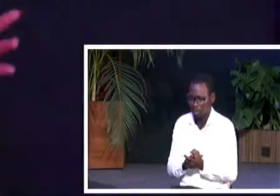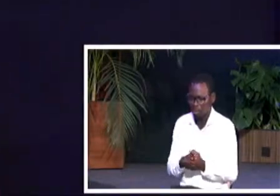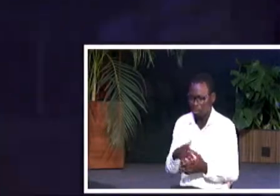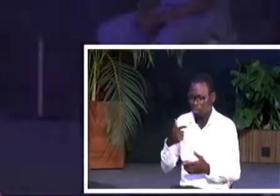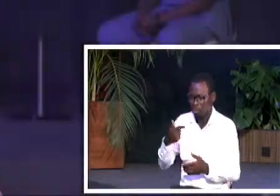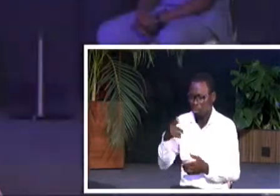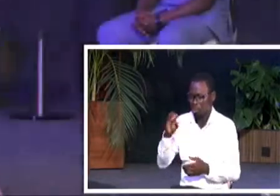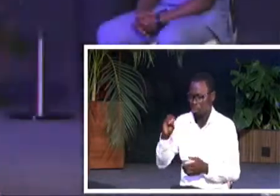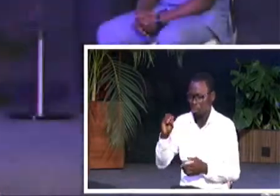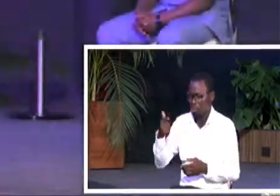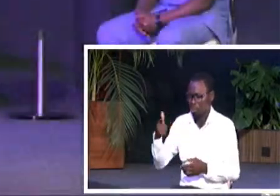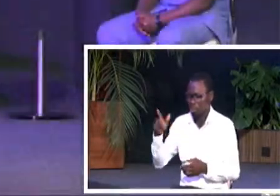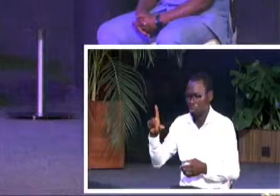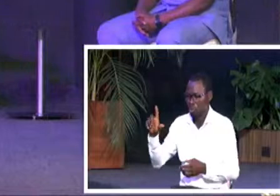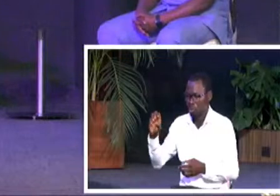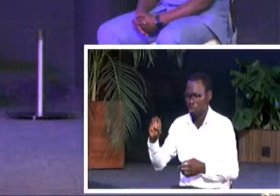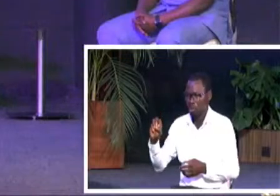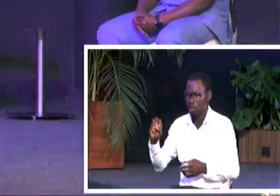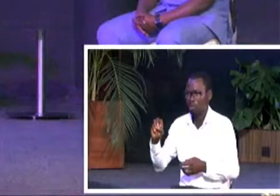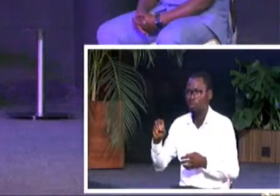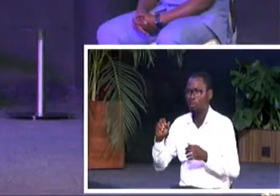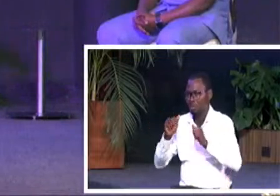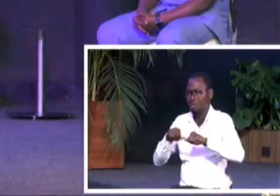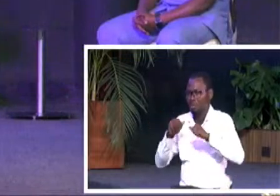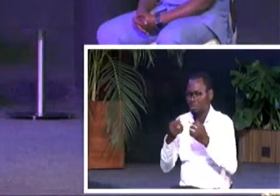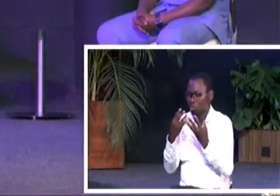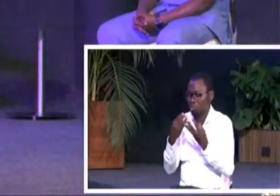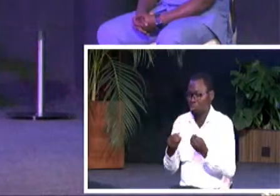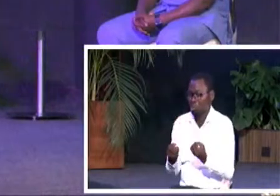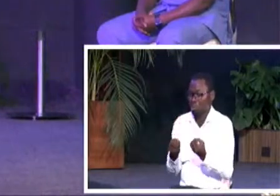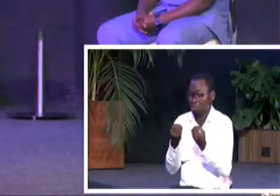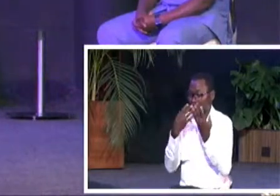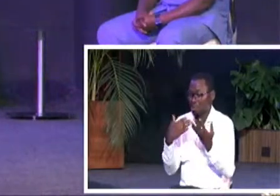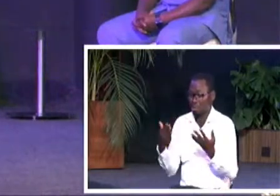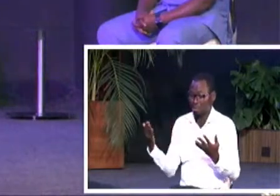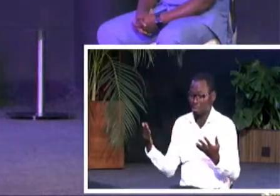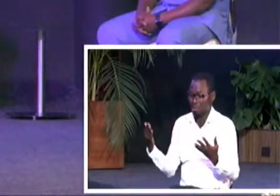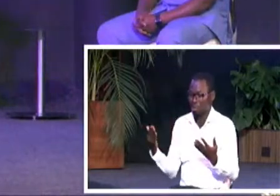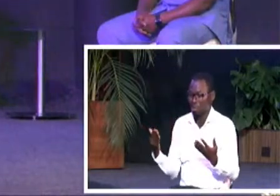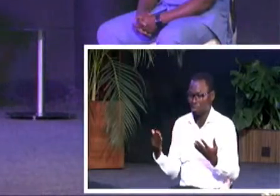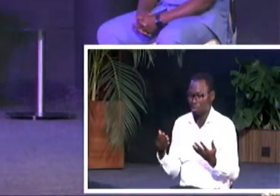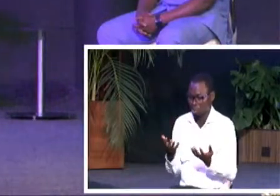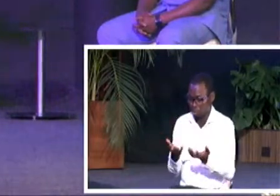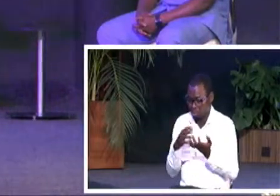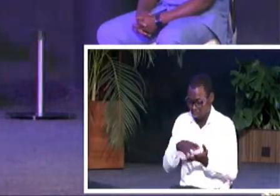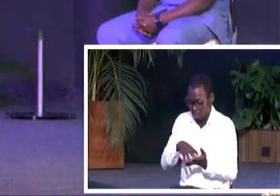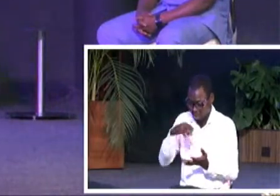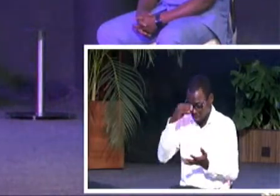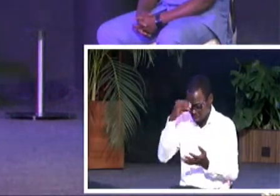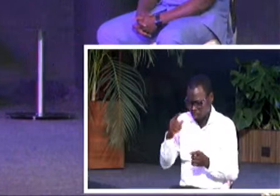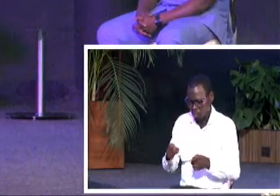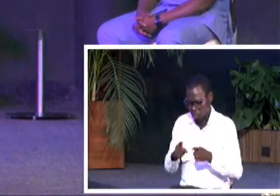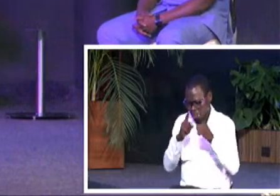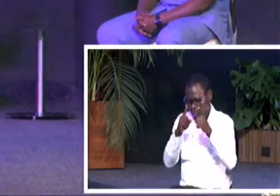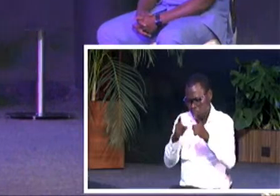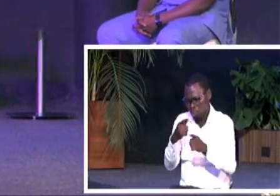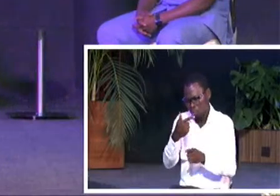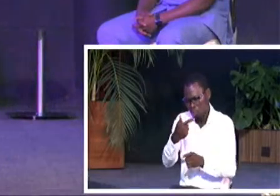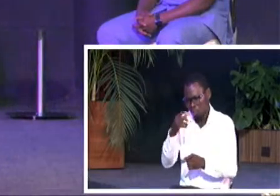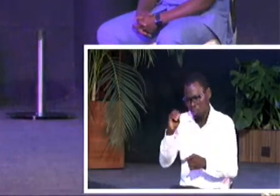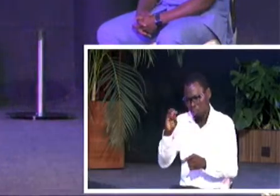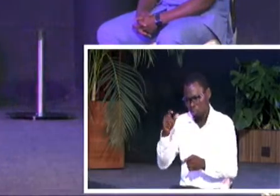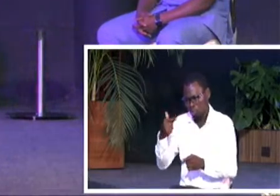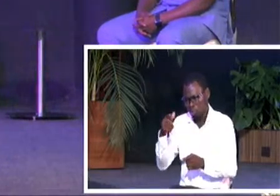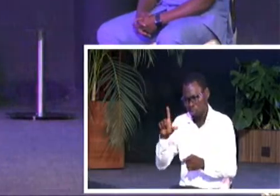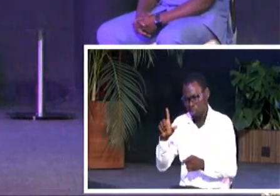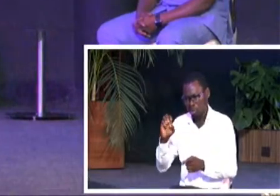learning. You want to learn, go to Google. You know, Google will give you a course. I mean, Google is a fantastic